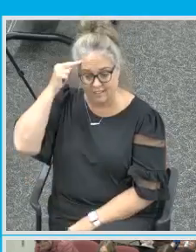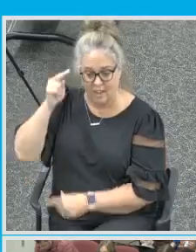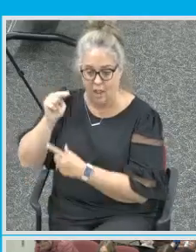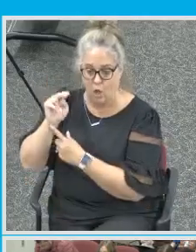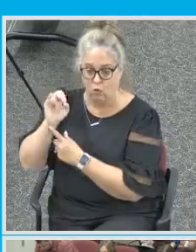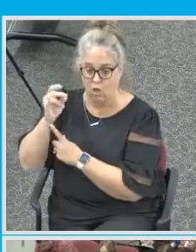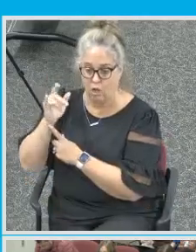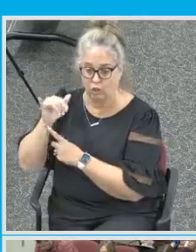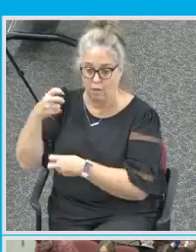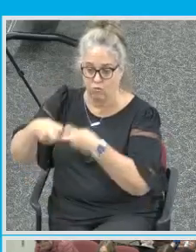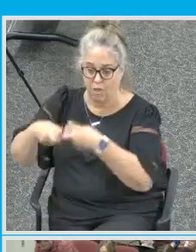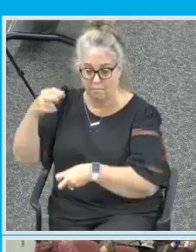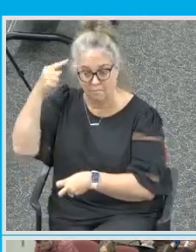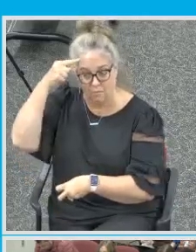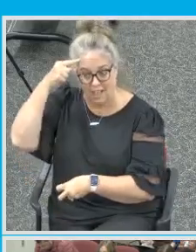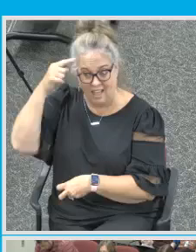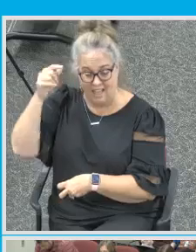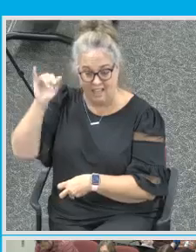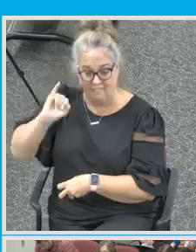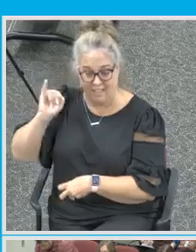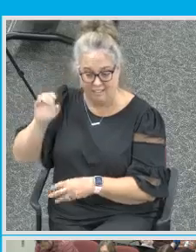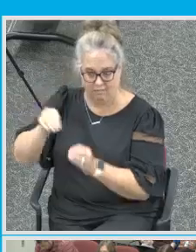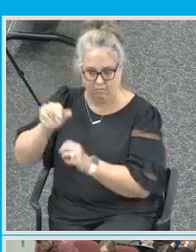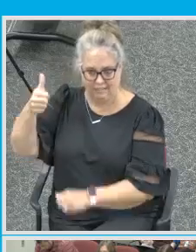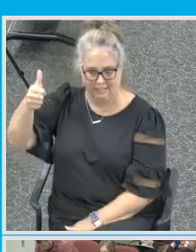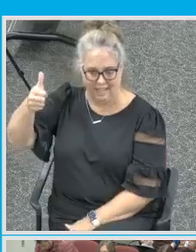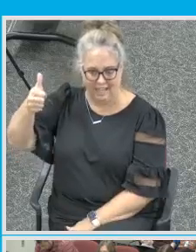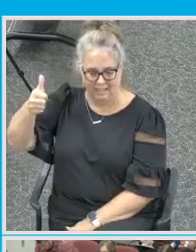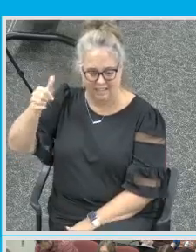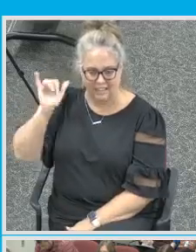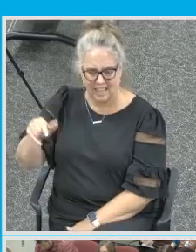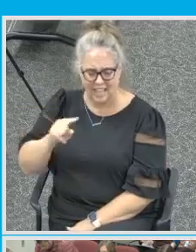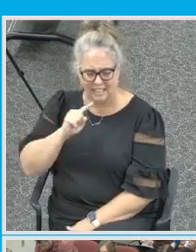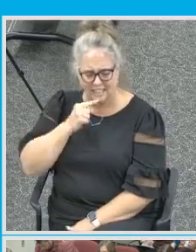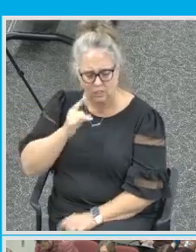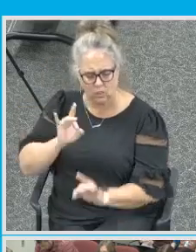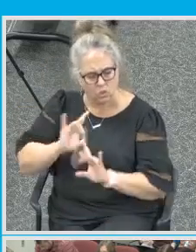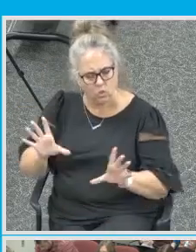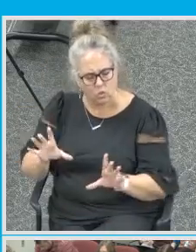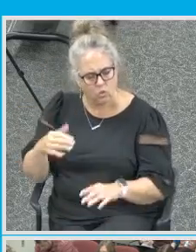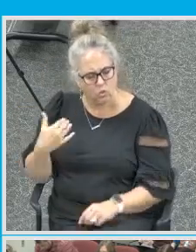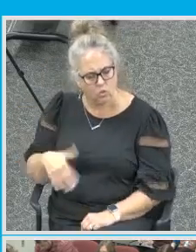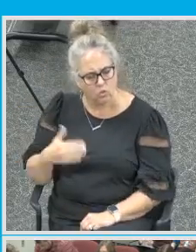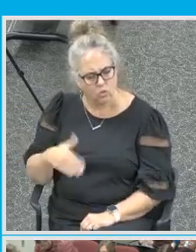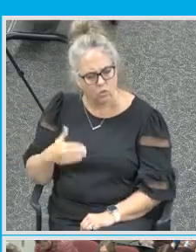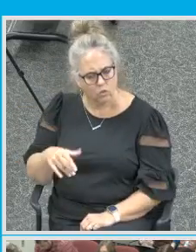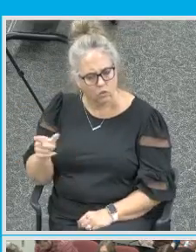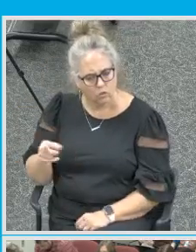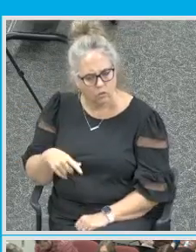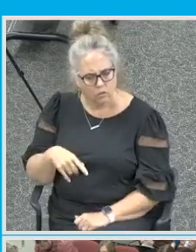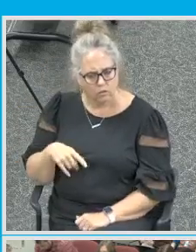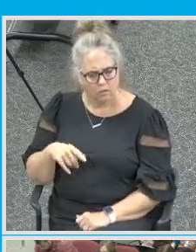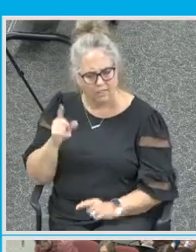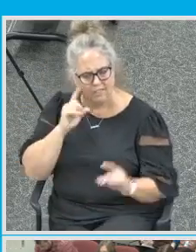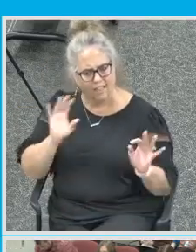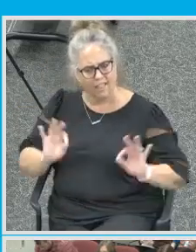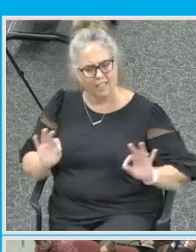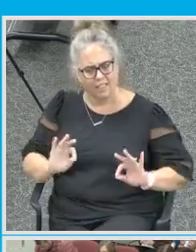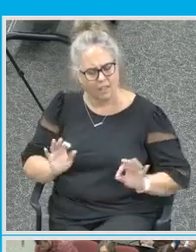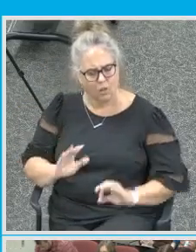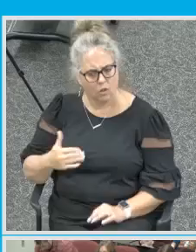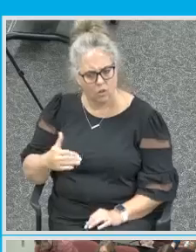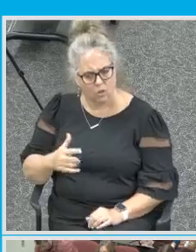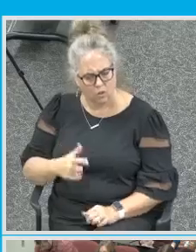infection itself, which is really the most serious form of West Nile. You have to have viral infection inside your brain. 2 have the